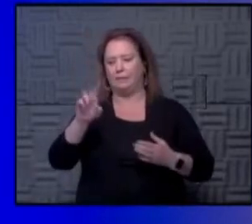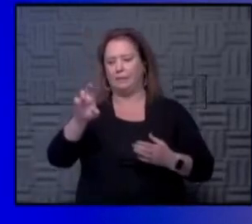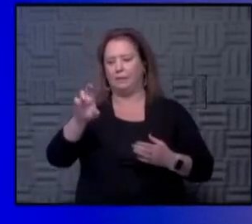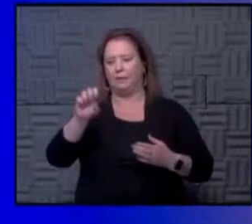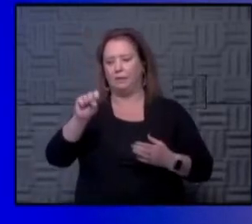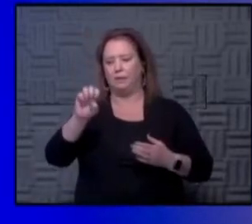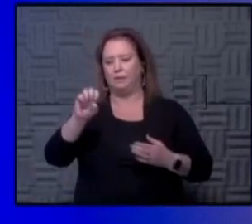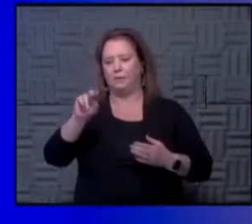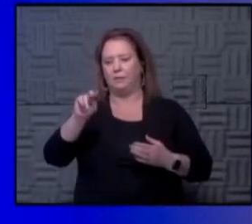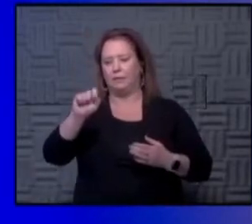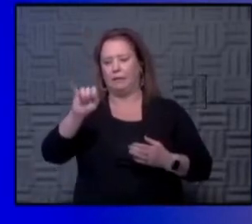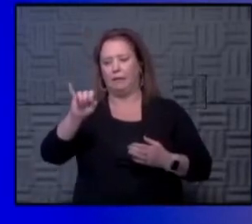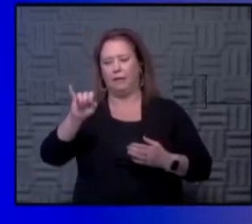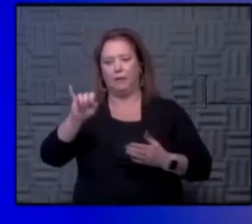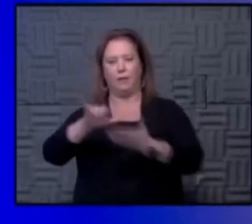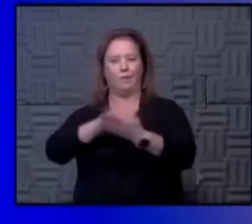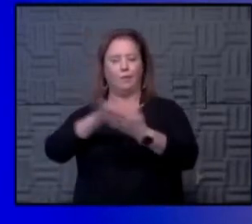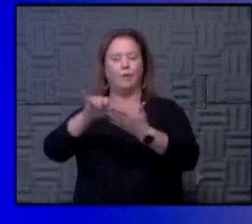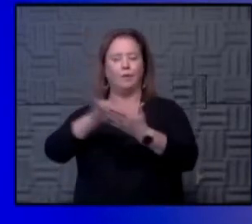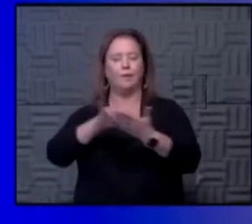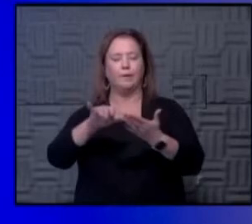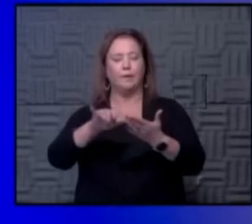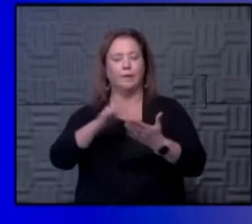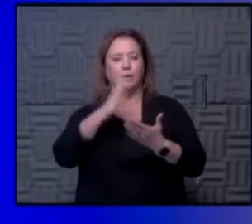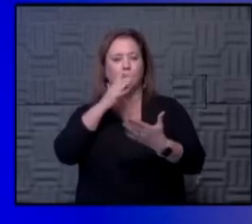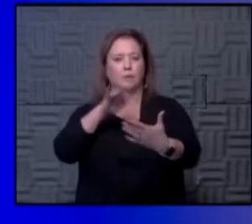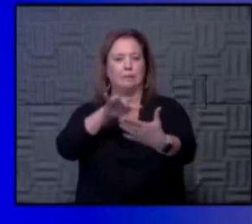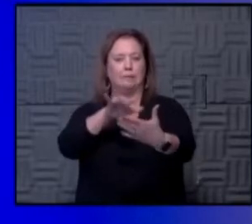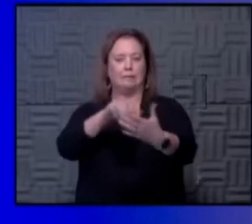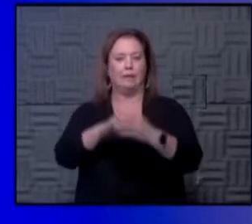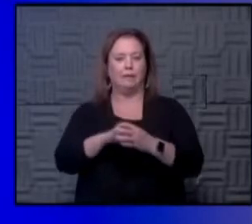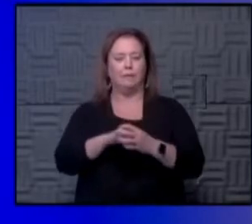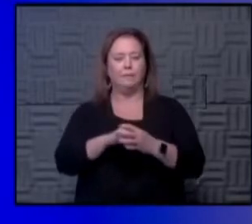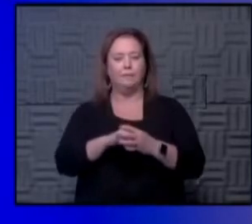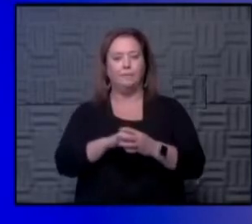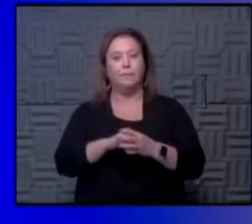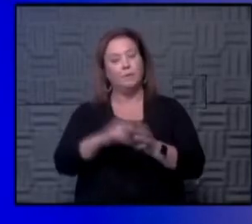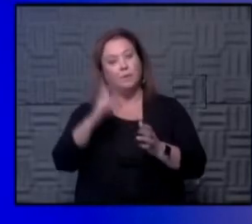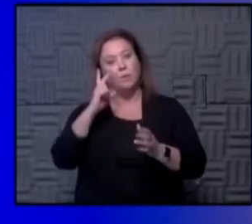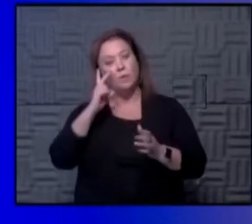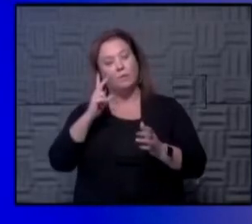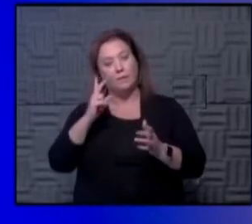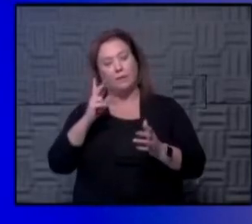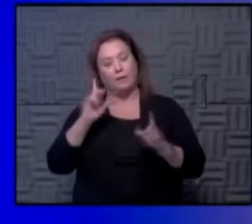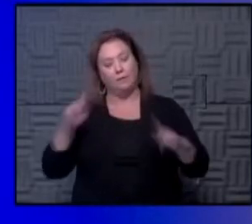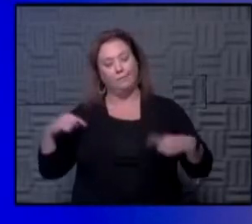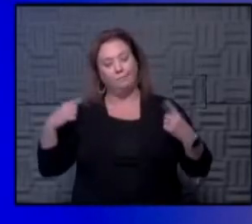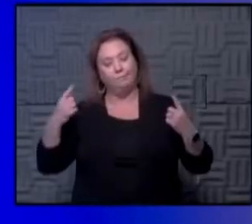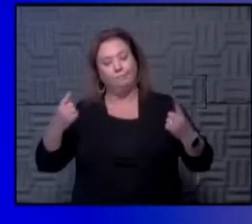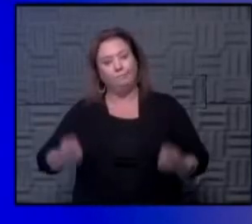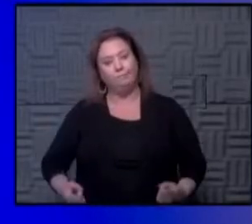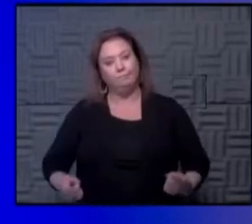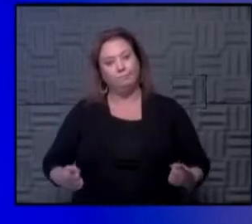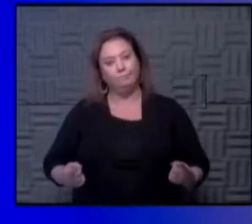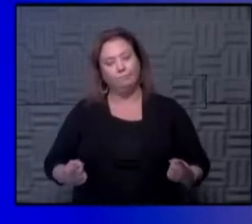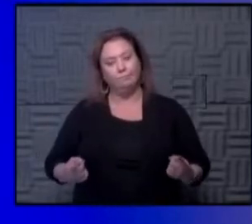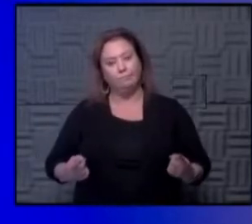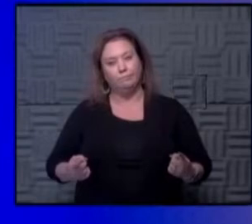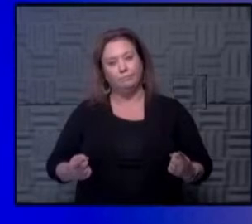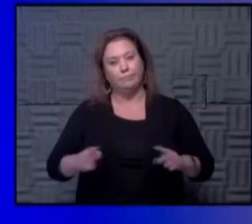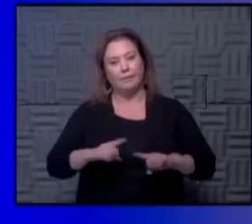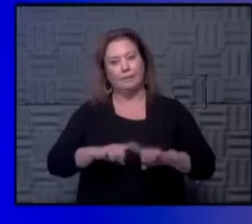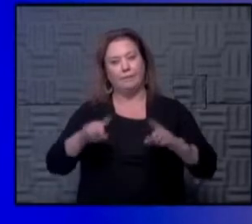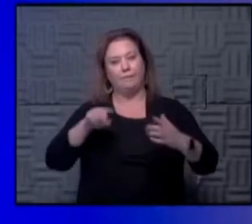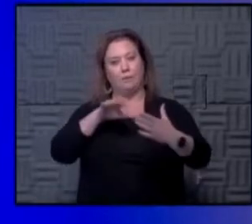Cedars-Sinai in New York. Nevertheless, it's a good study. But what we have seen throughout this is